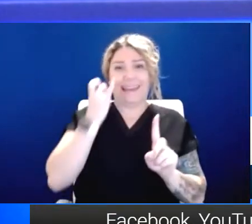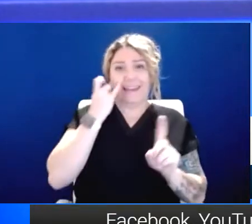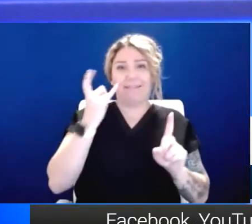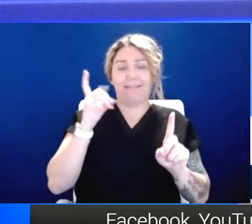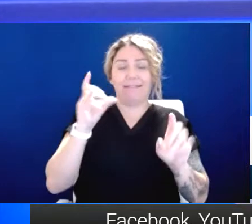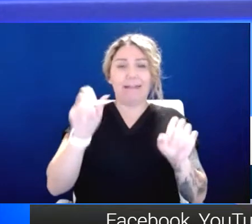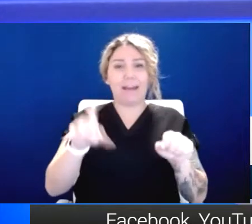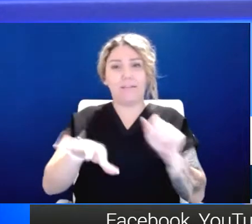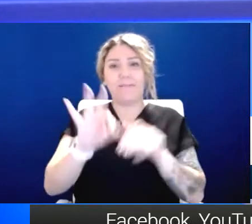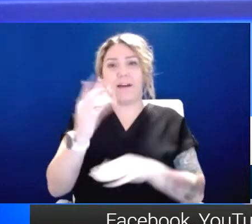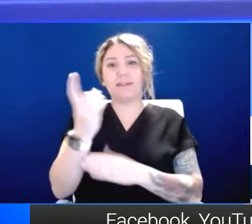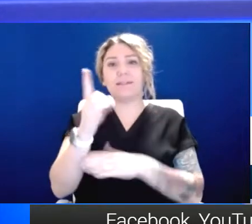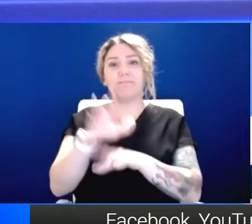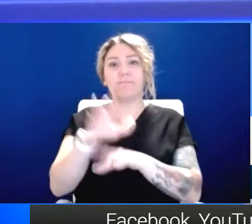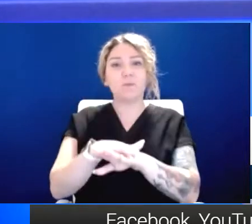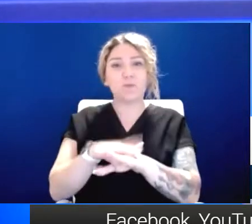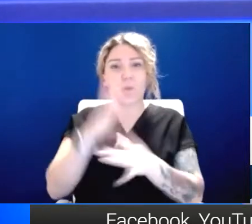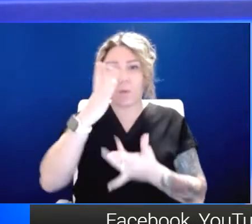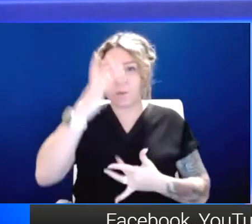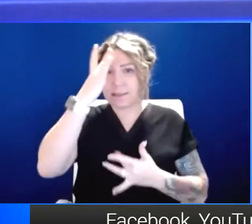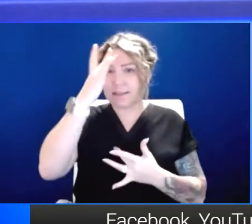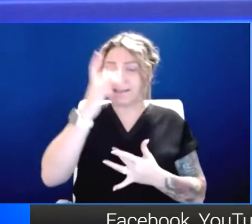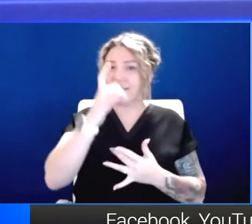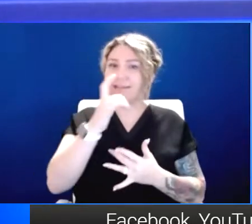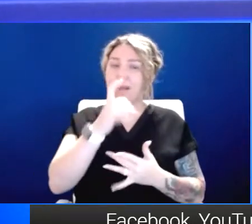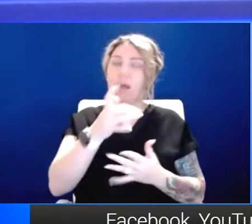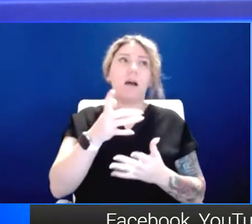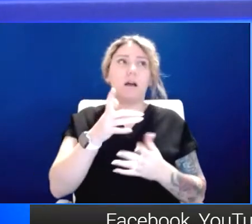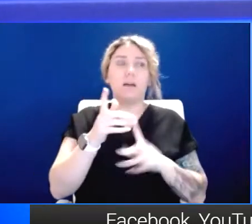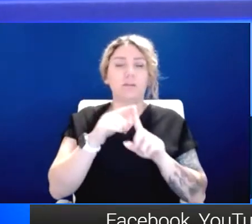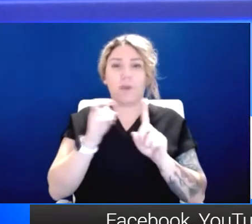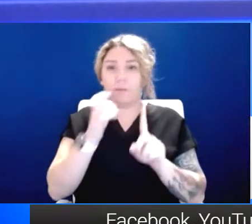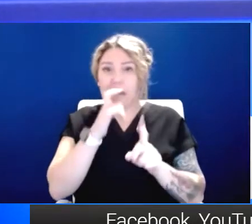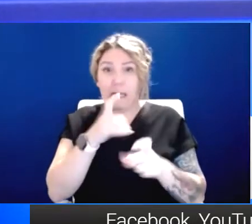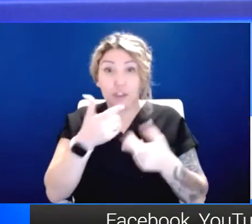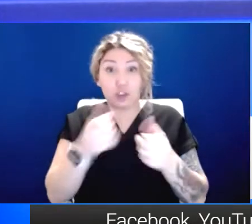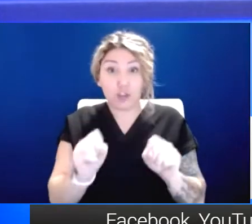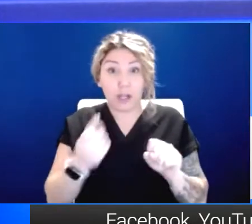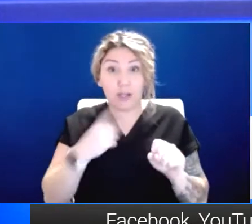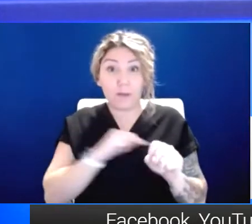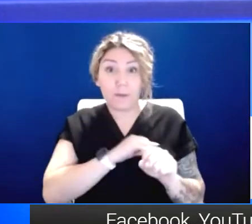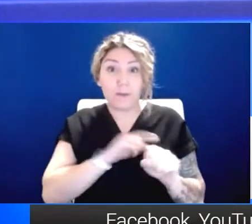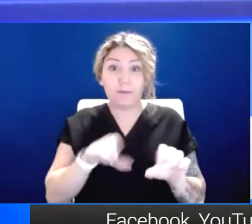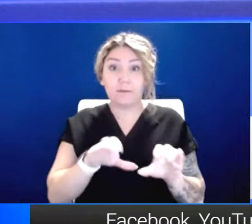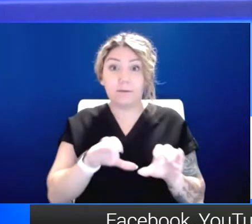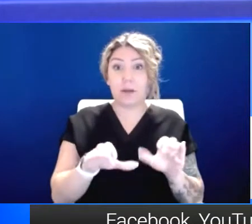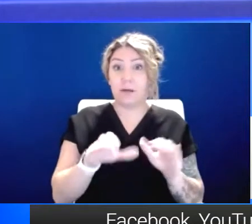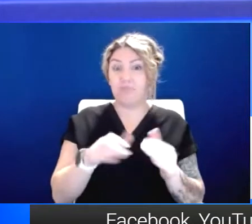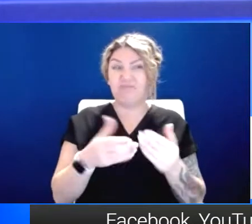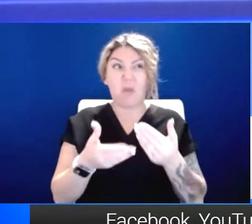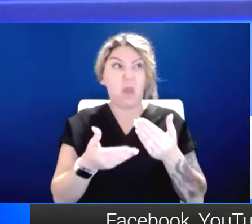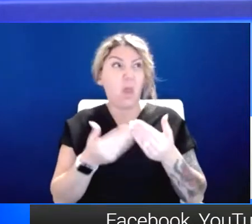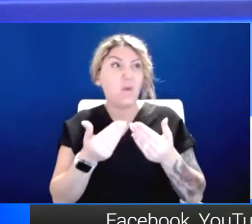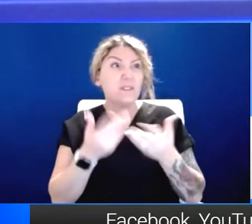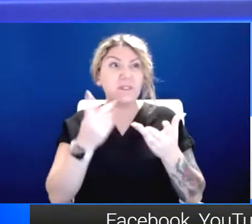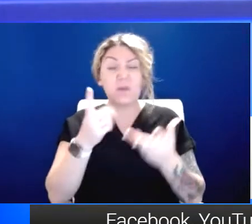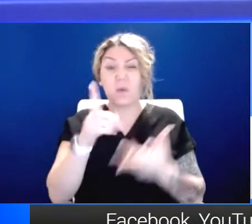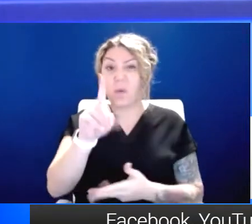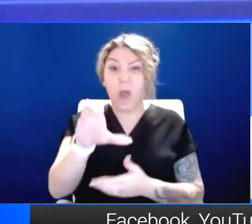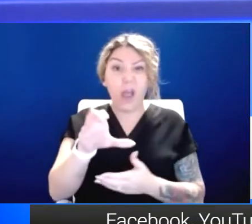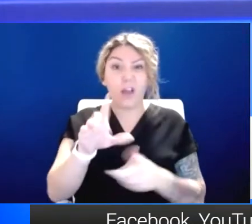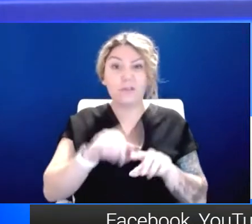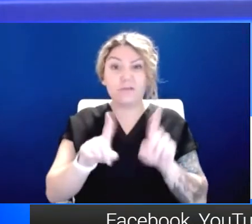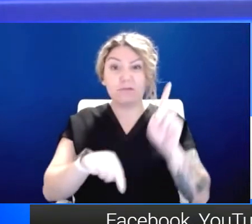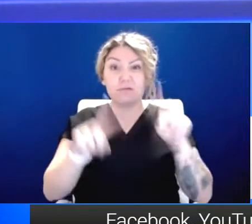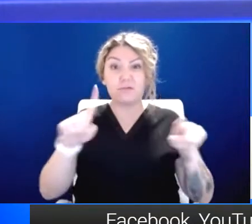disease. And it's not from lack of trying. I mean, we have done close to 100 different drugs which have been tested for Parkinson's